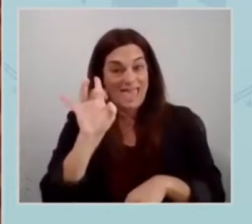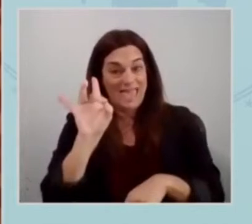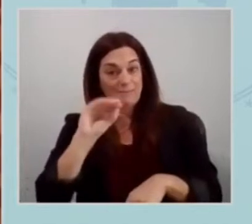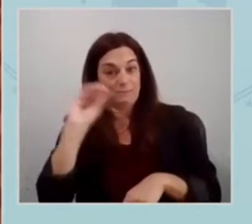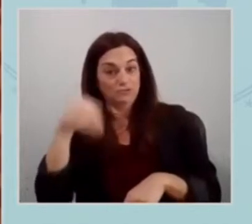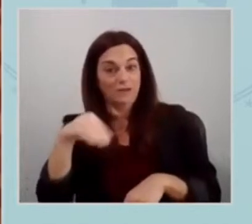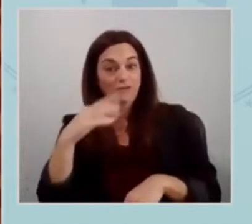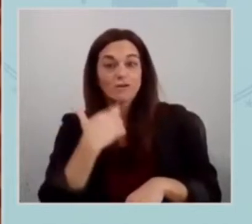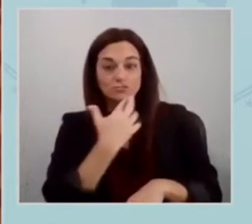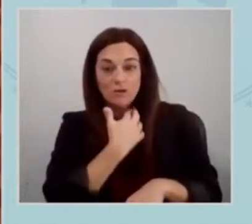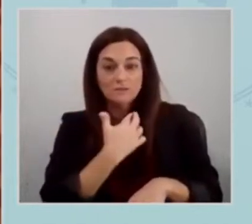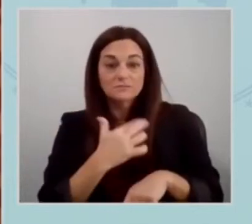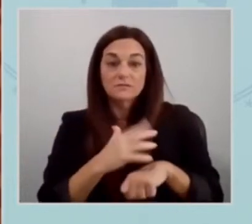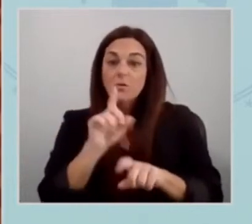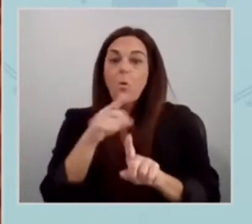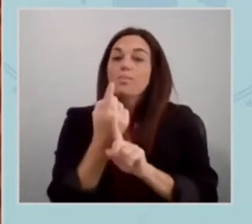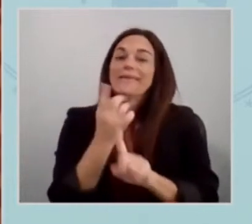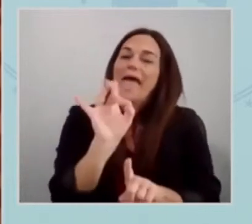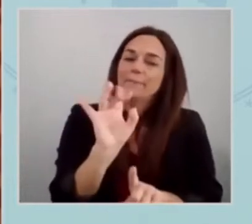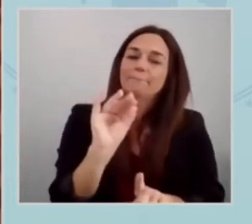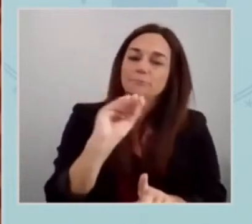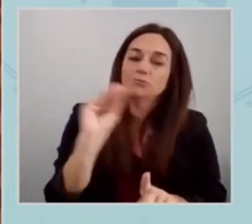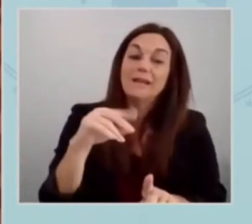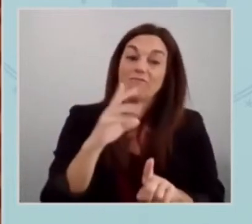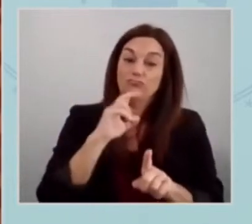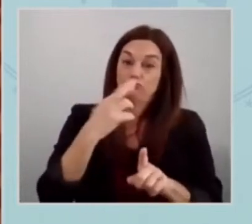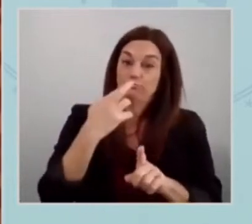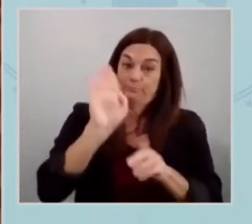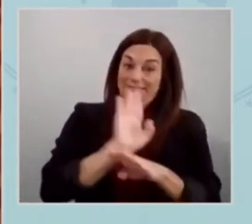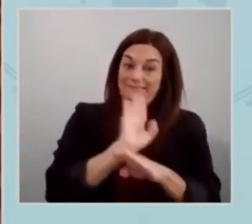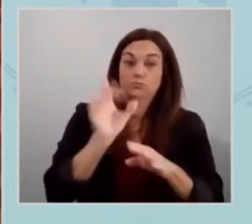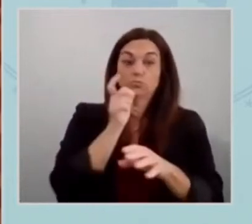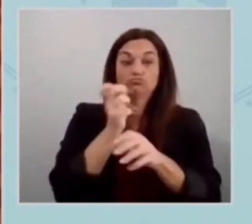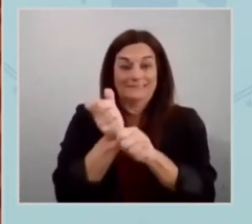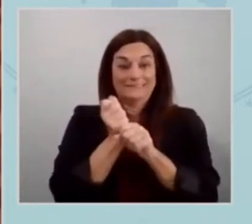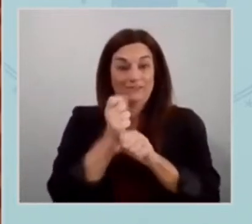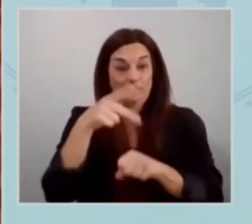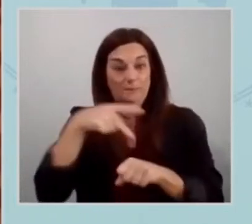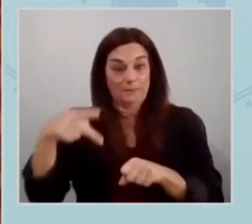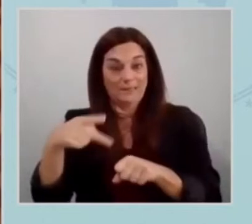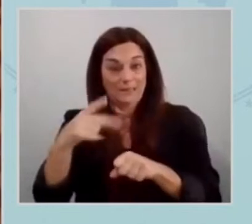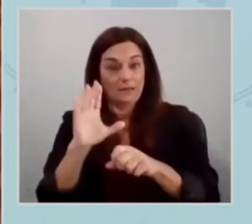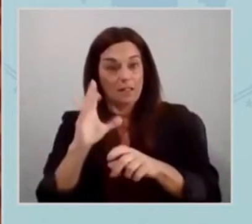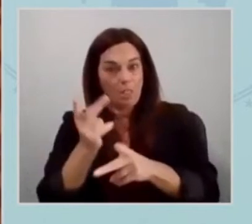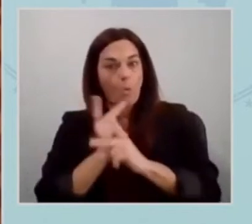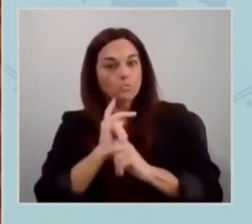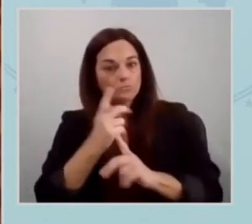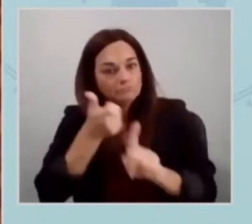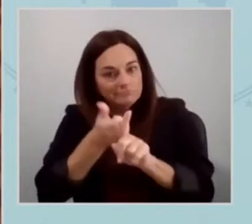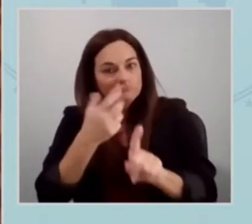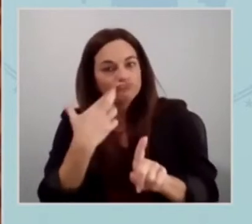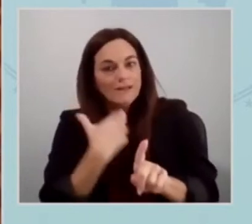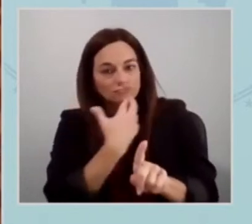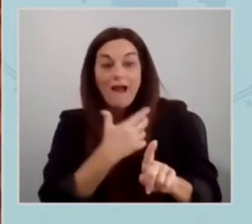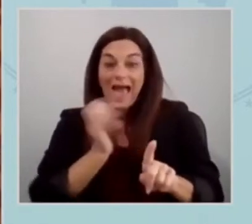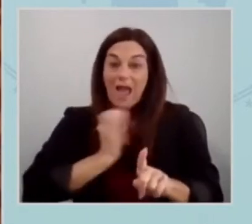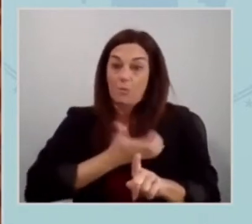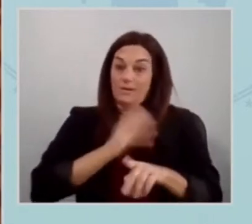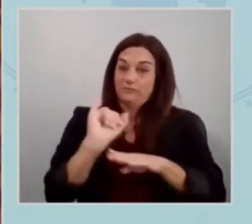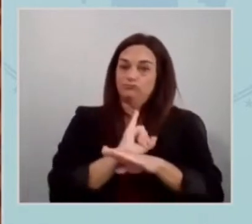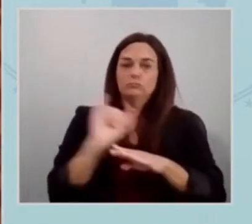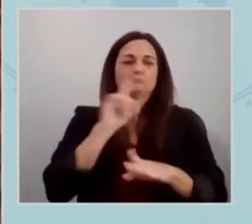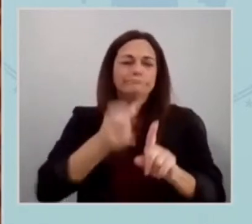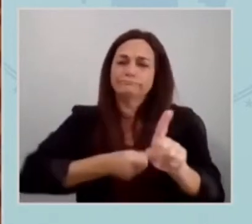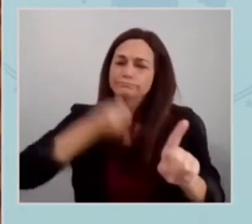PPP program falls far short. Only 8% of restaurants, or 8% of the businesses that received PPP loans